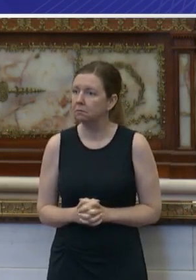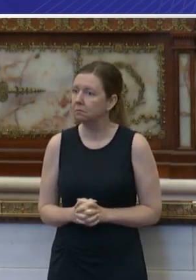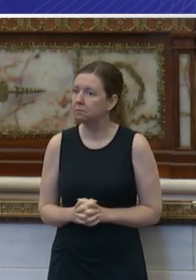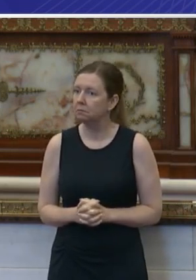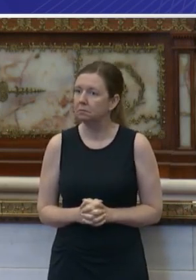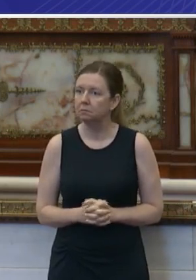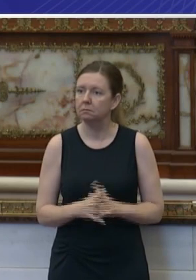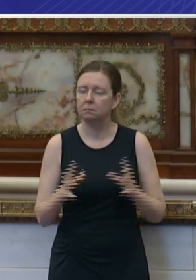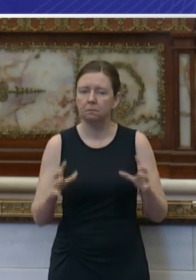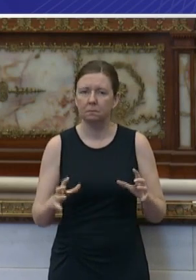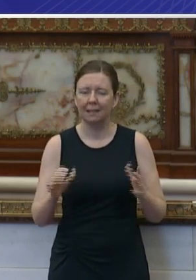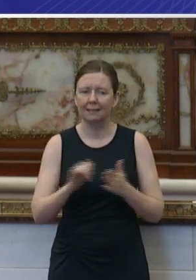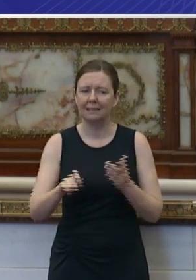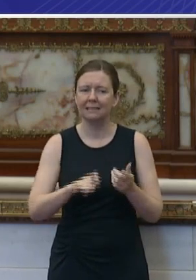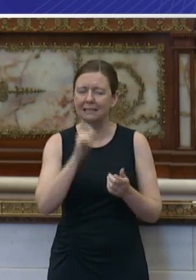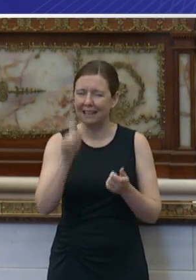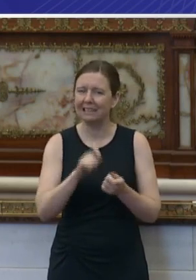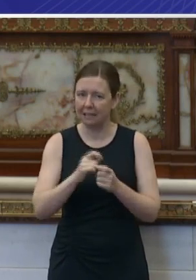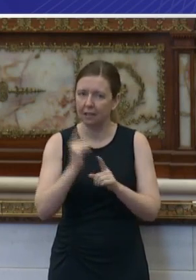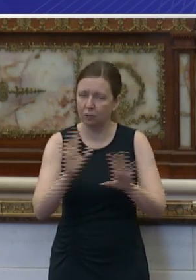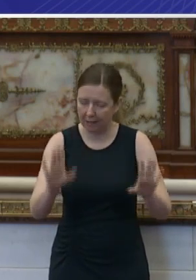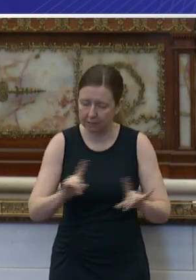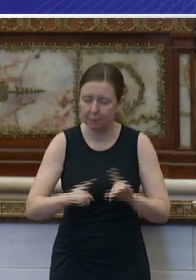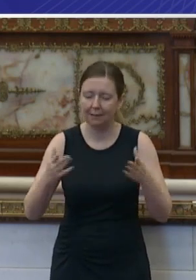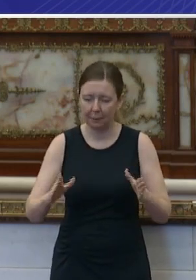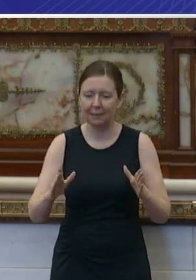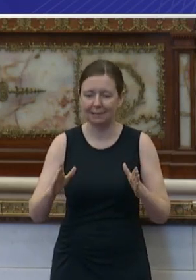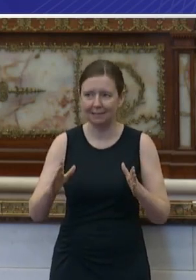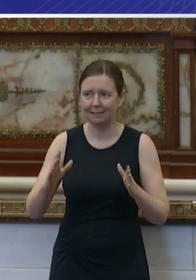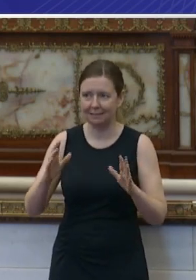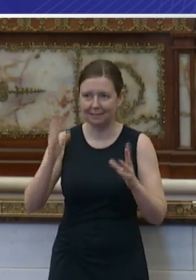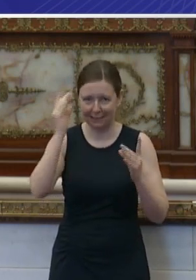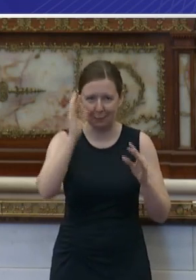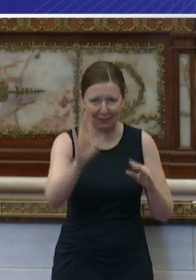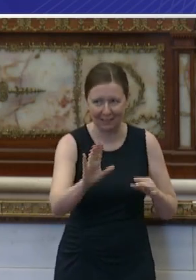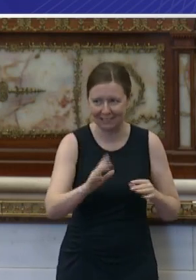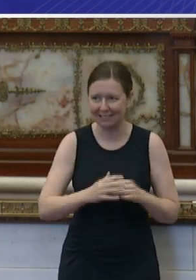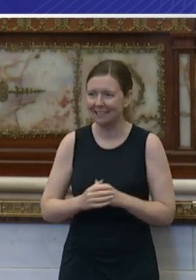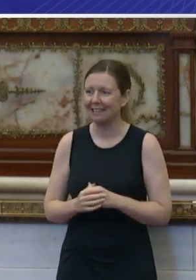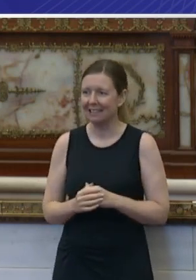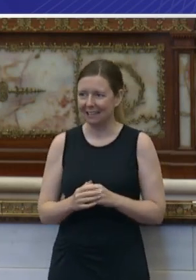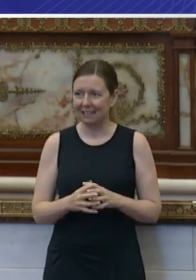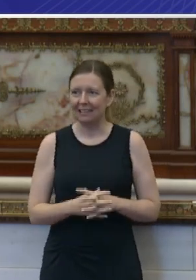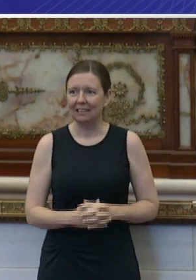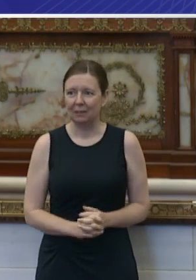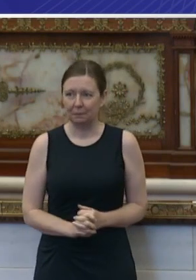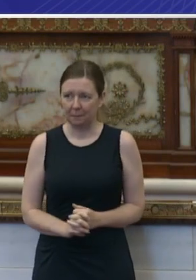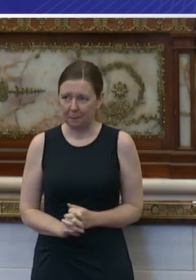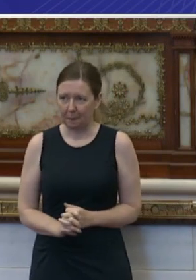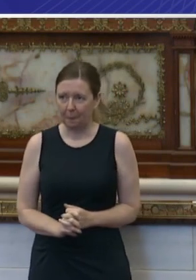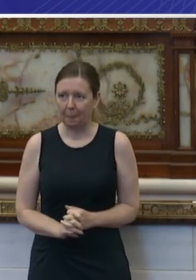That's not exactly correct, but let me get the thought. So